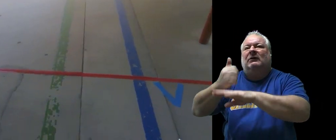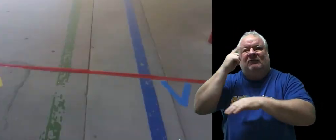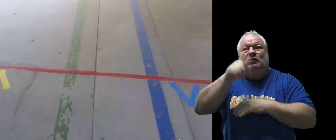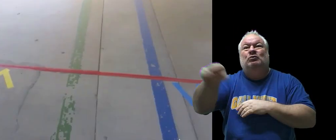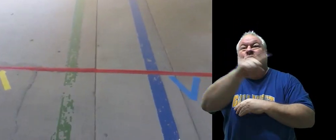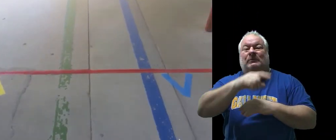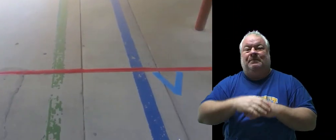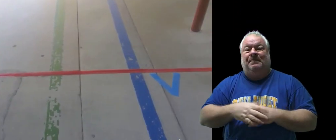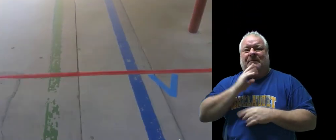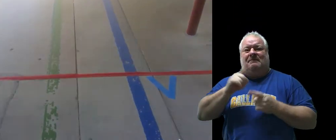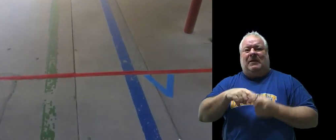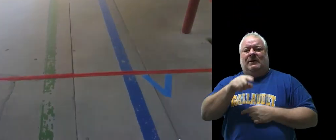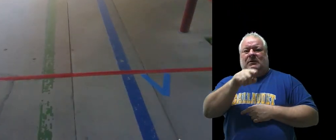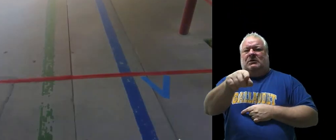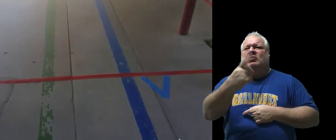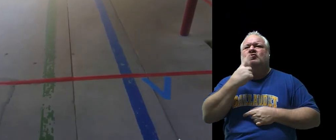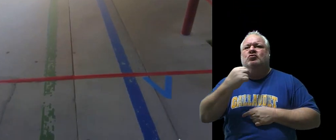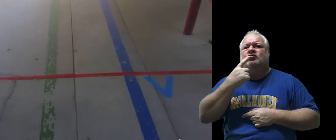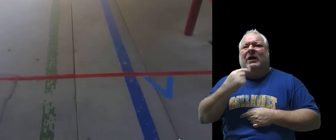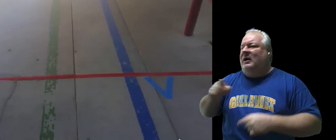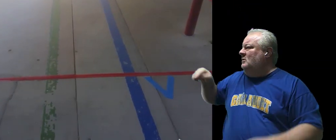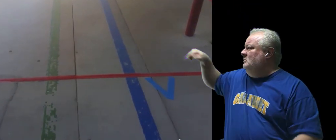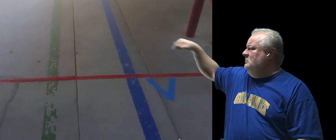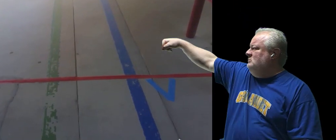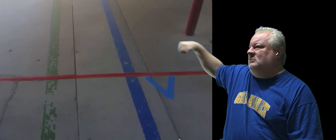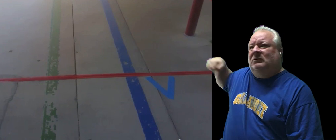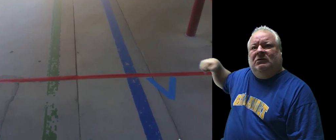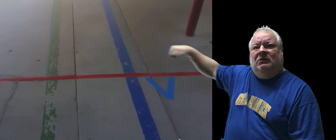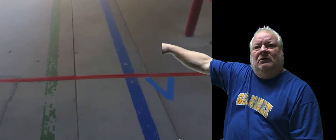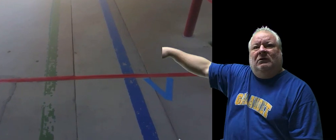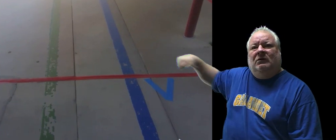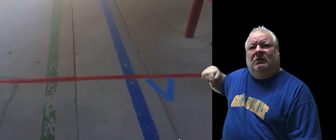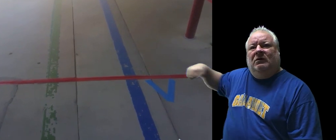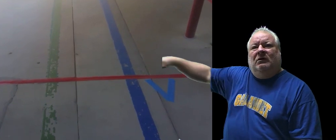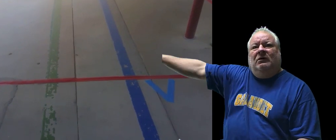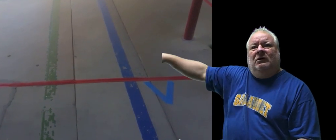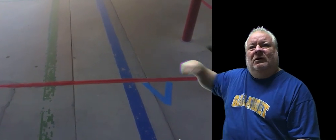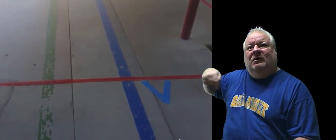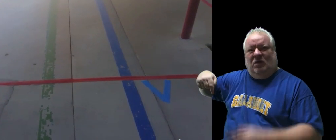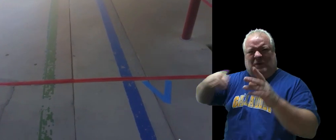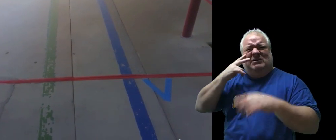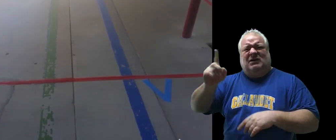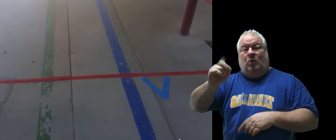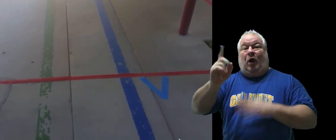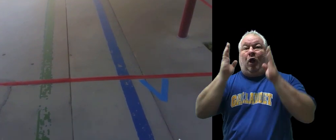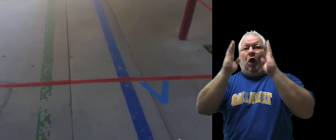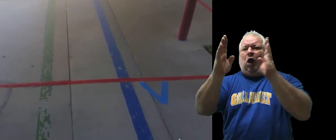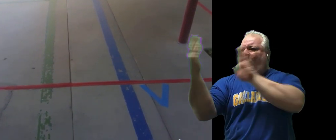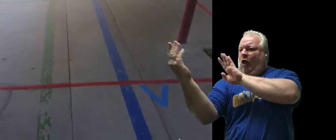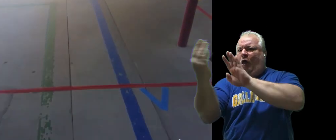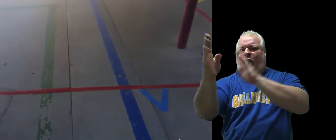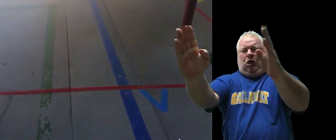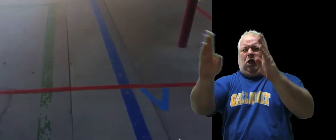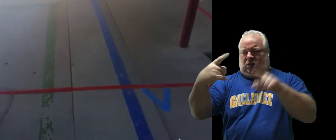about this red strip that you will see in different intersections of